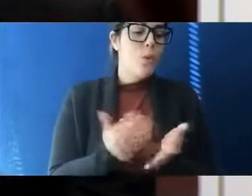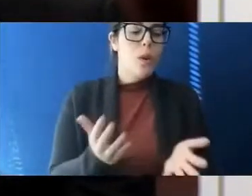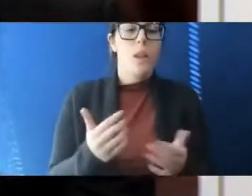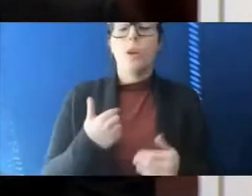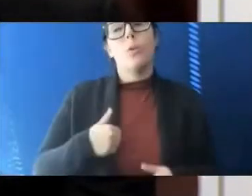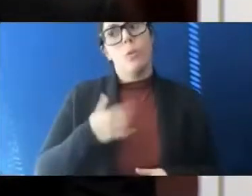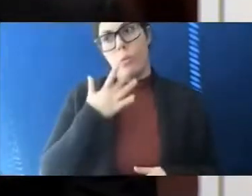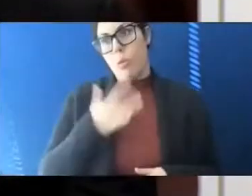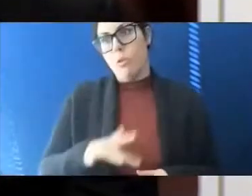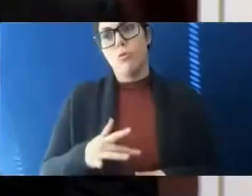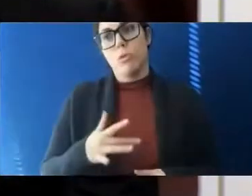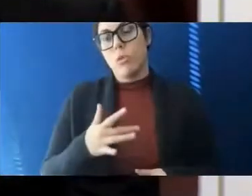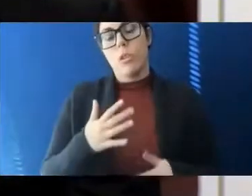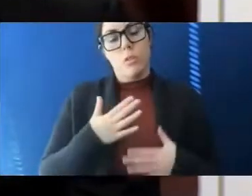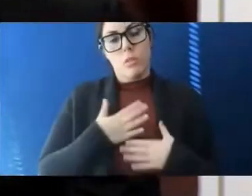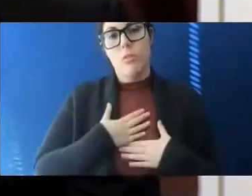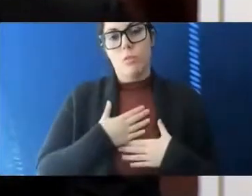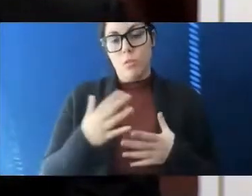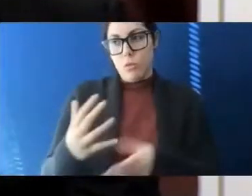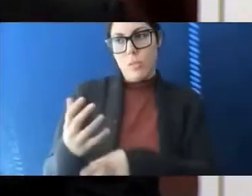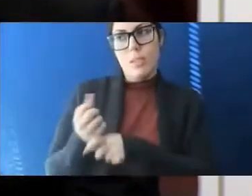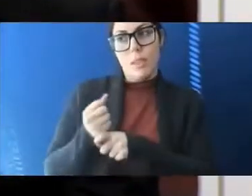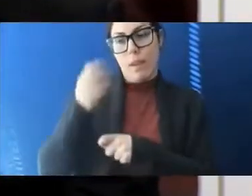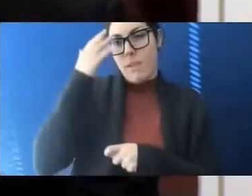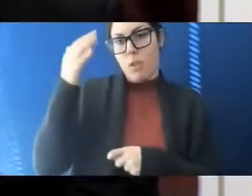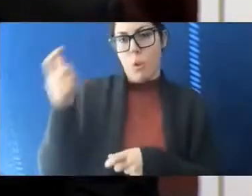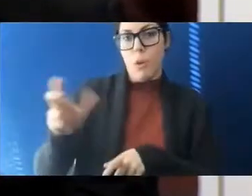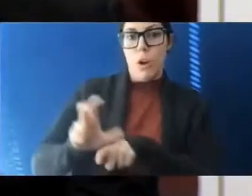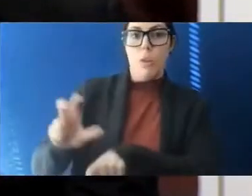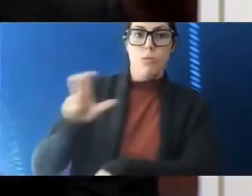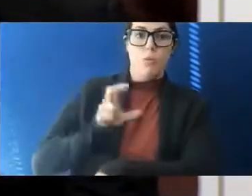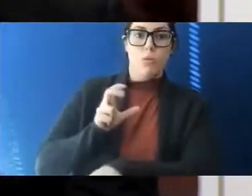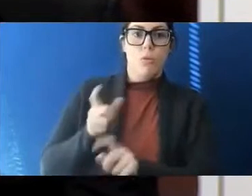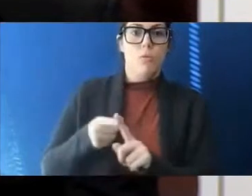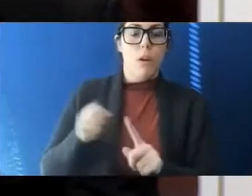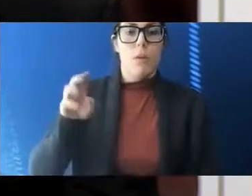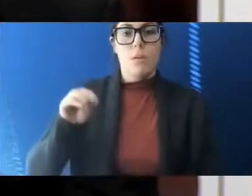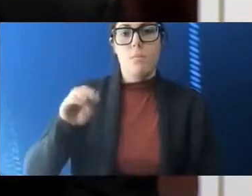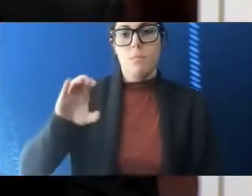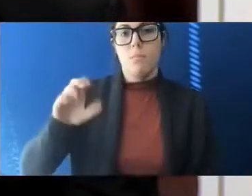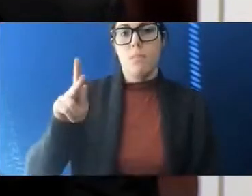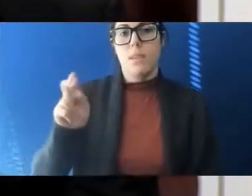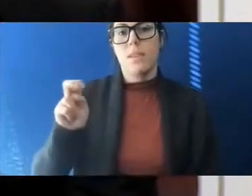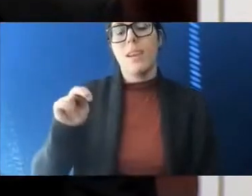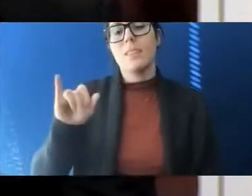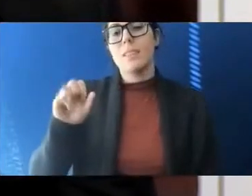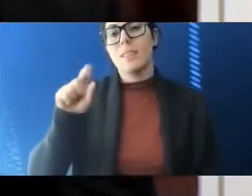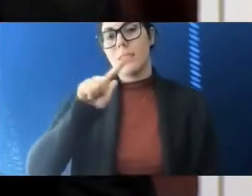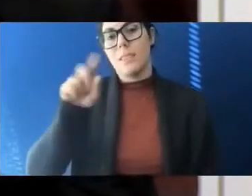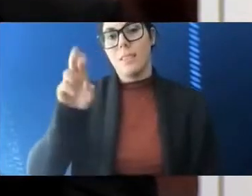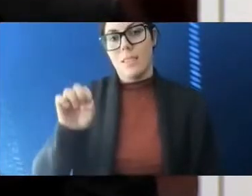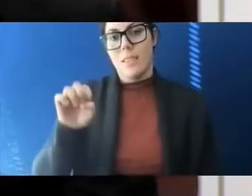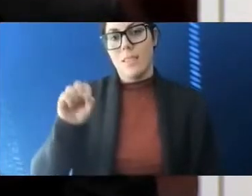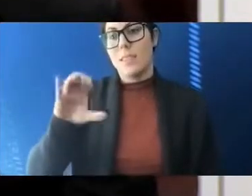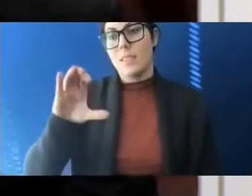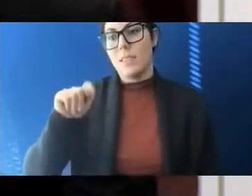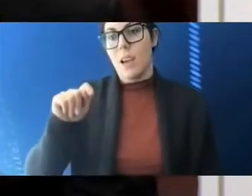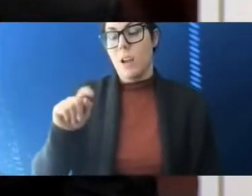fortunate to receive a philanthropic contribution from McKinsey Scott. Out of the blue, $10